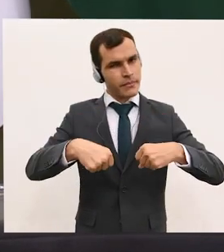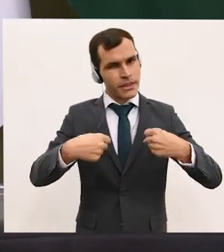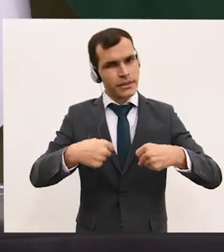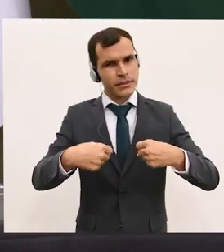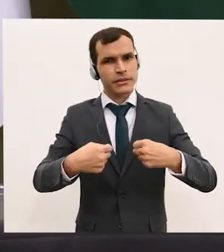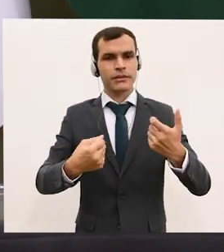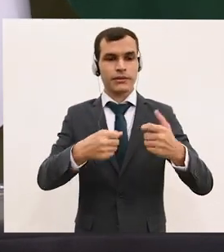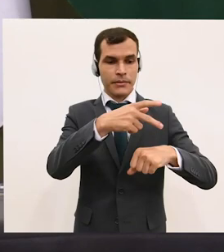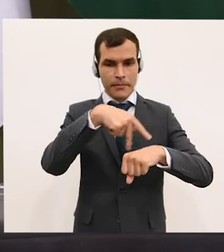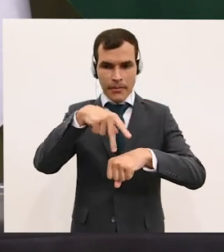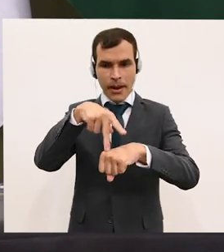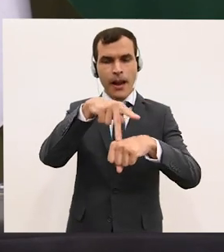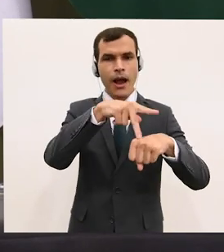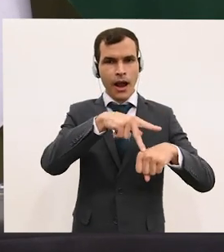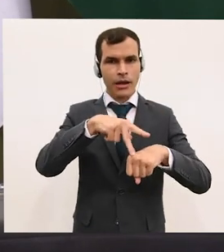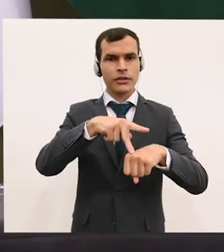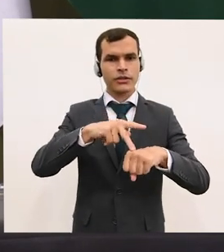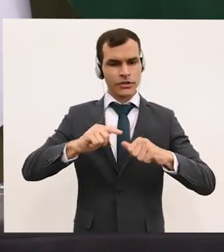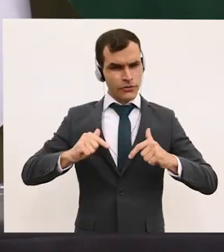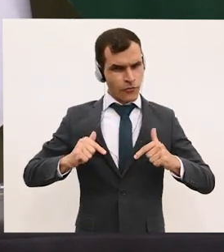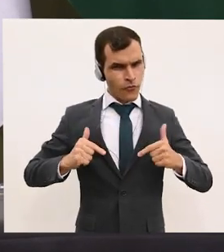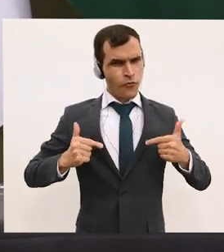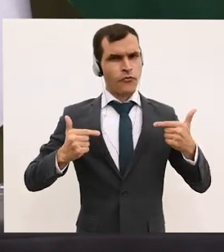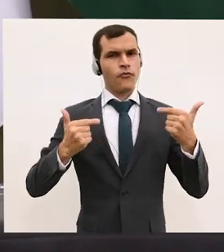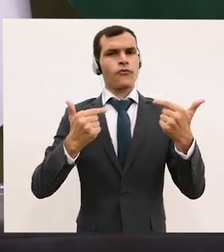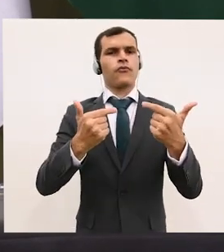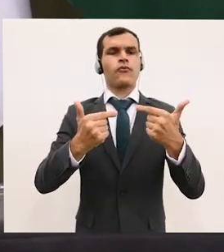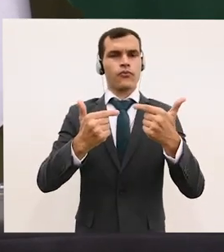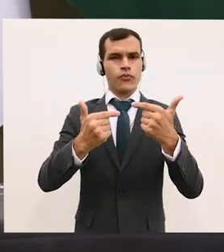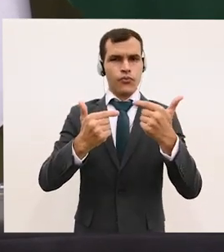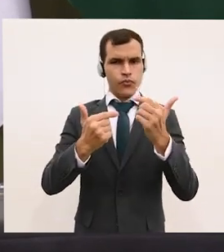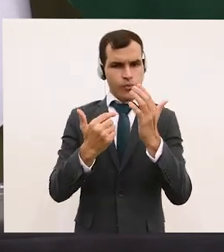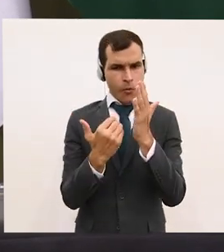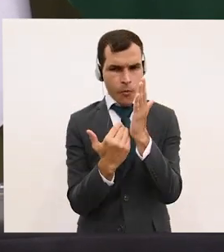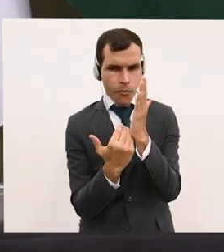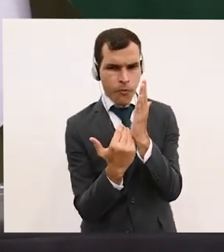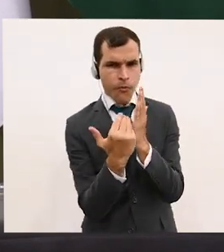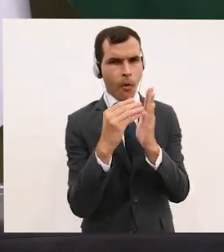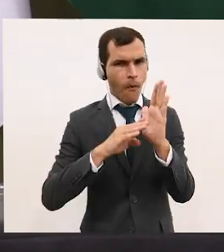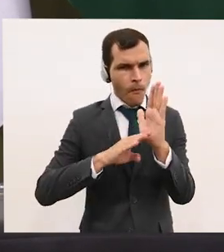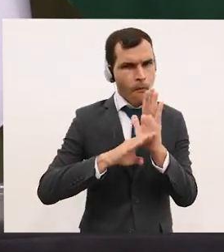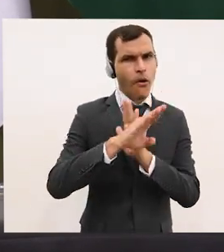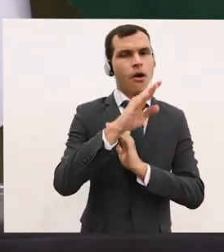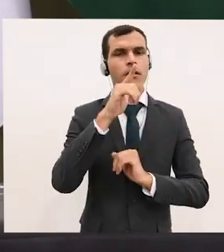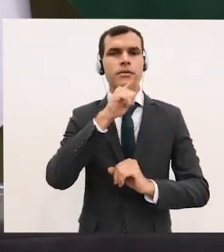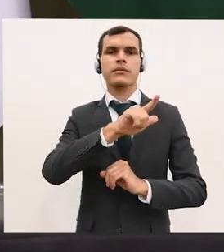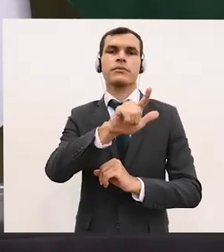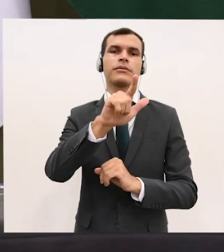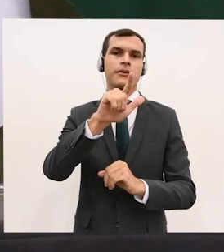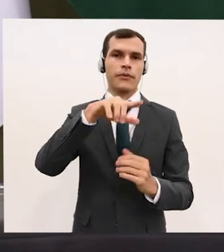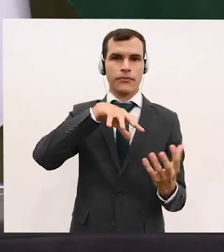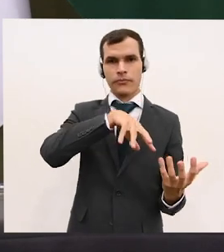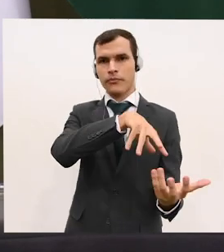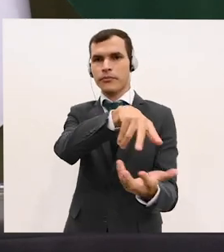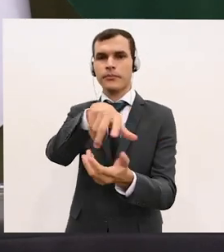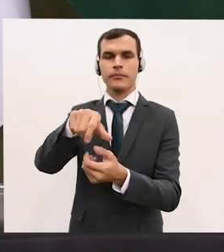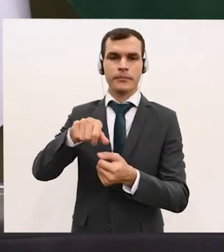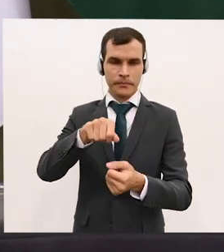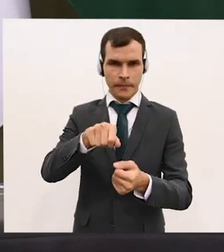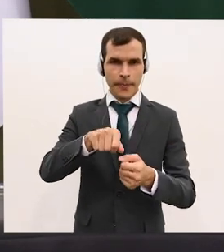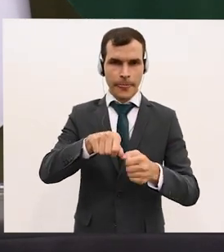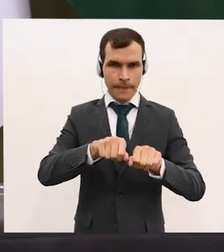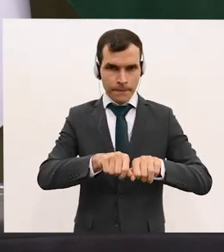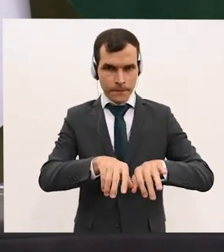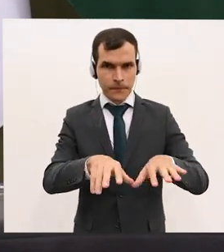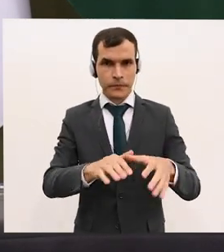international market. So we also discussed the possibility of doing this. But a key issue that came up is the